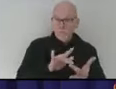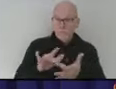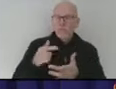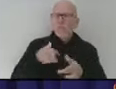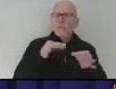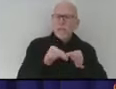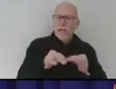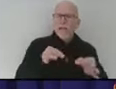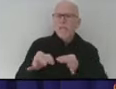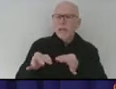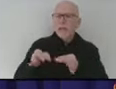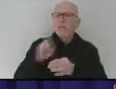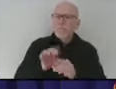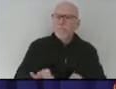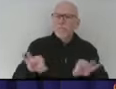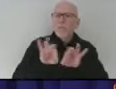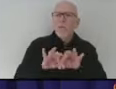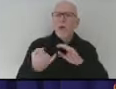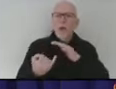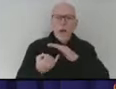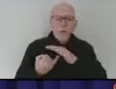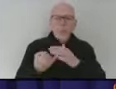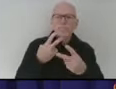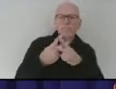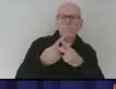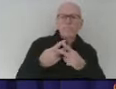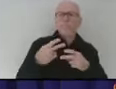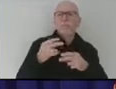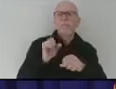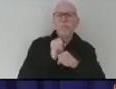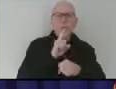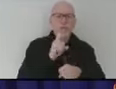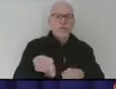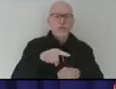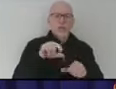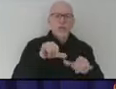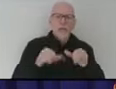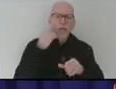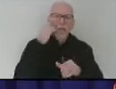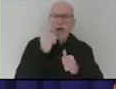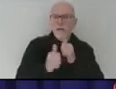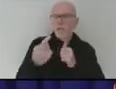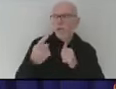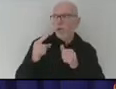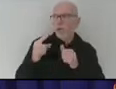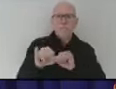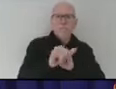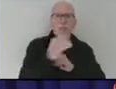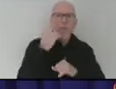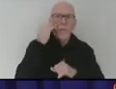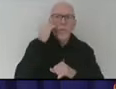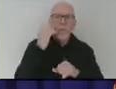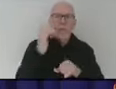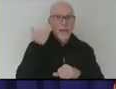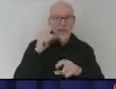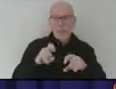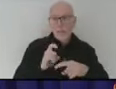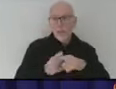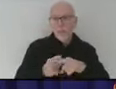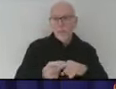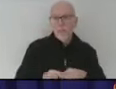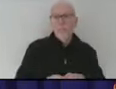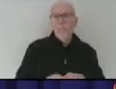of isolation and quarantine and the need for individuals in their households to do the same if they had tested positive. We also